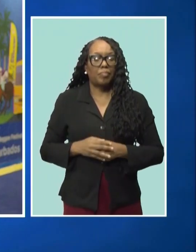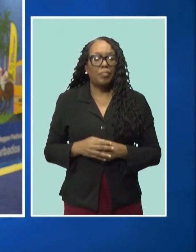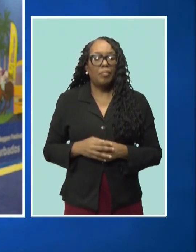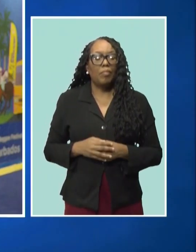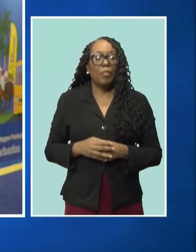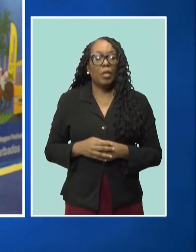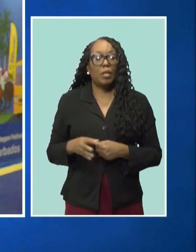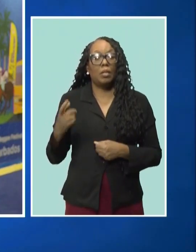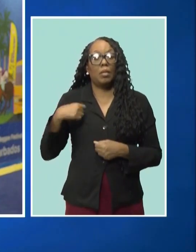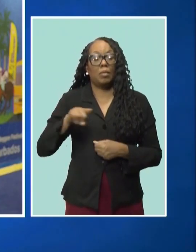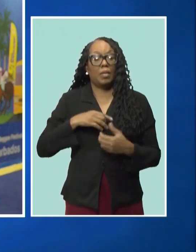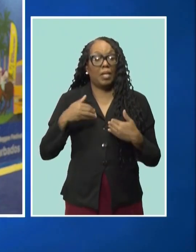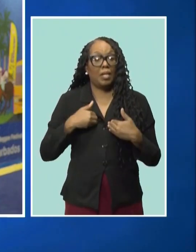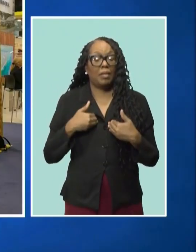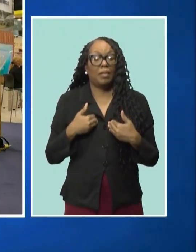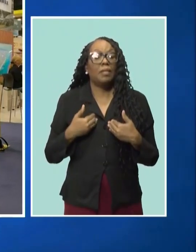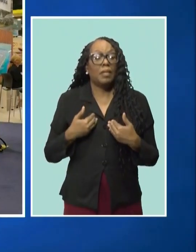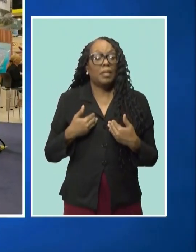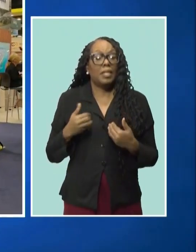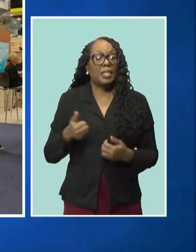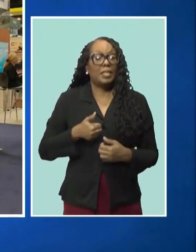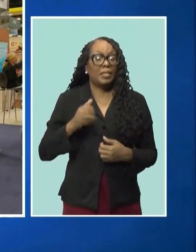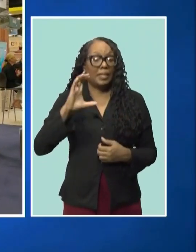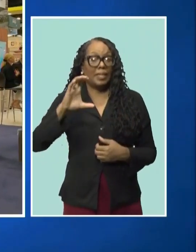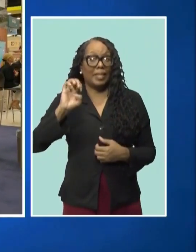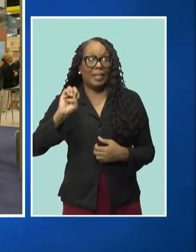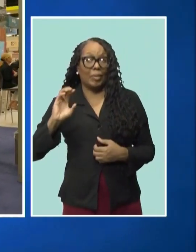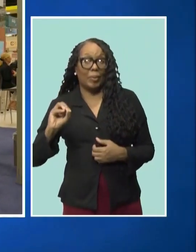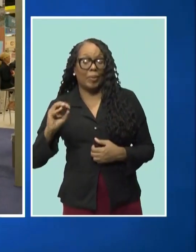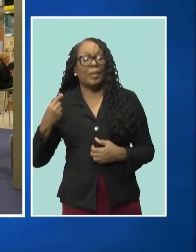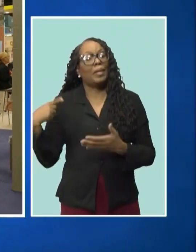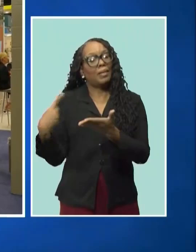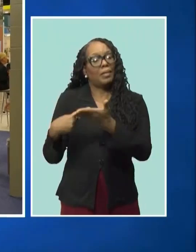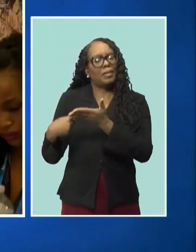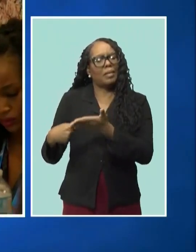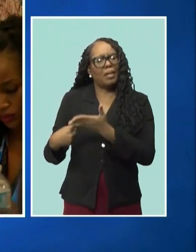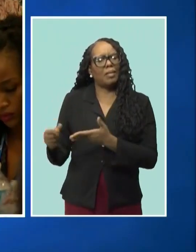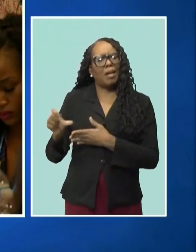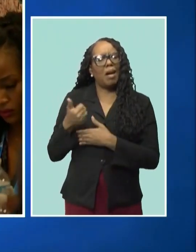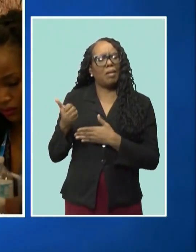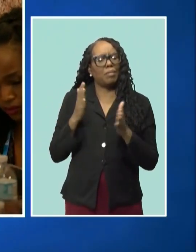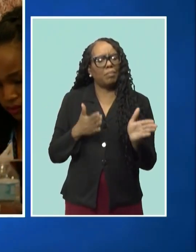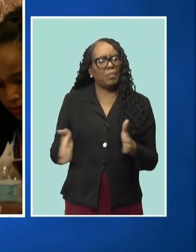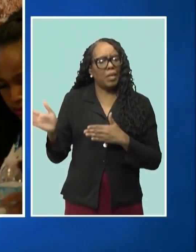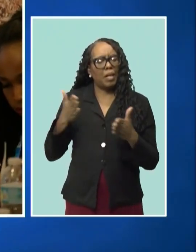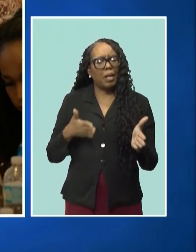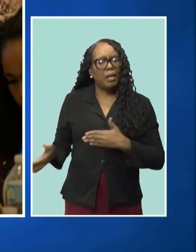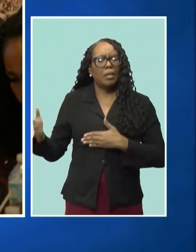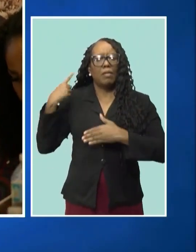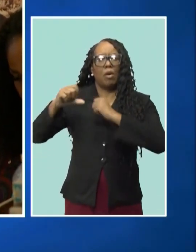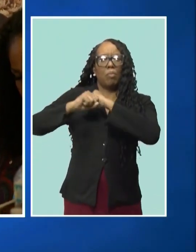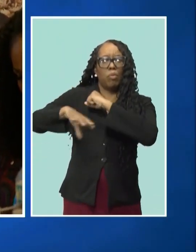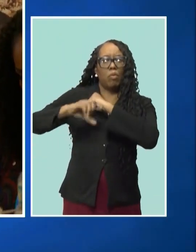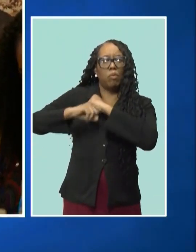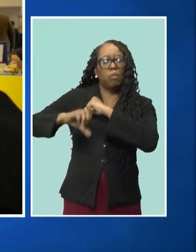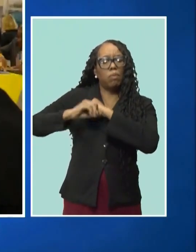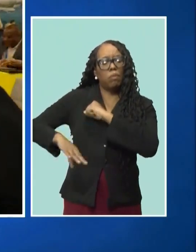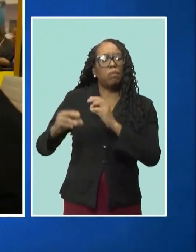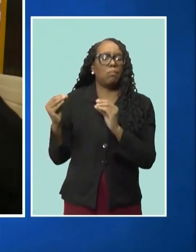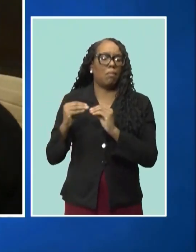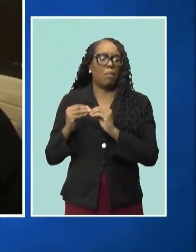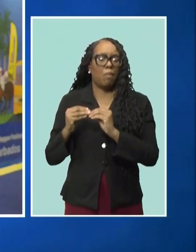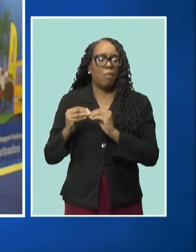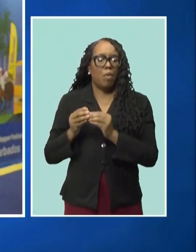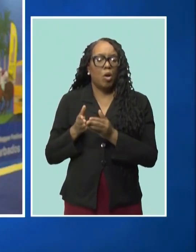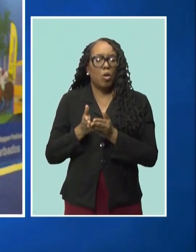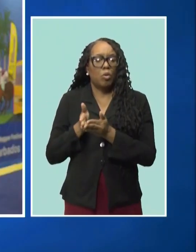Officer, but also to discuss other strategies with a view of promoting additional cruise